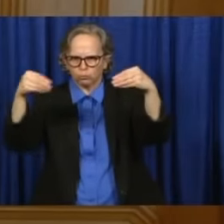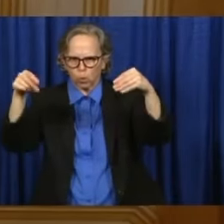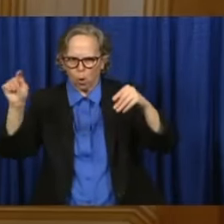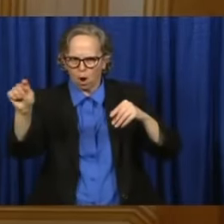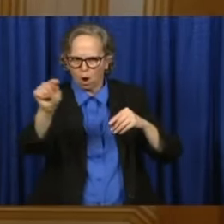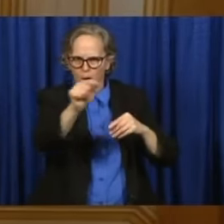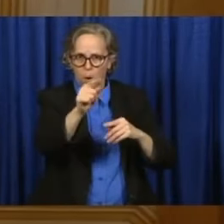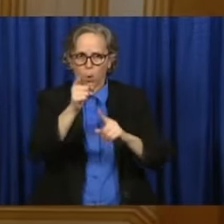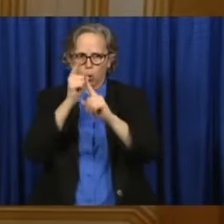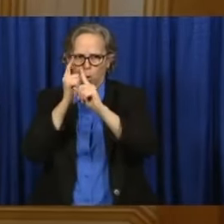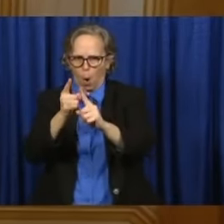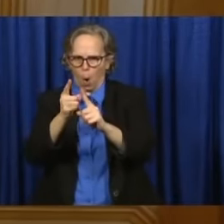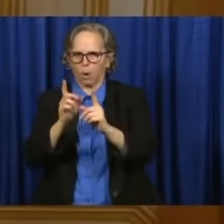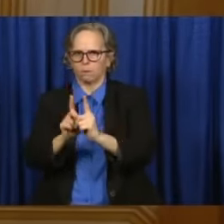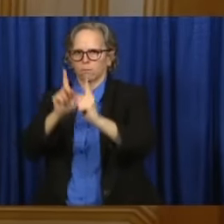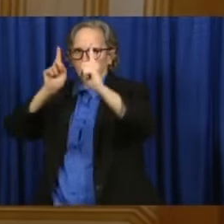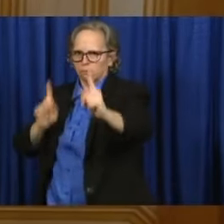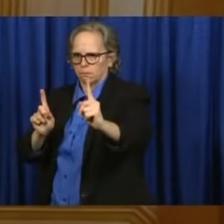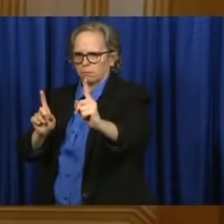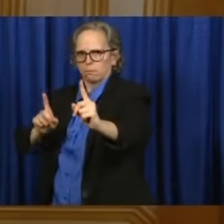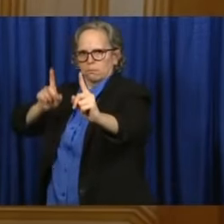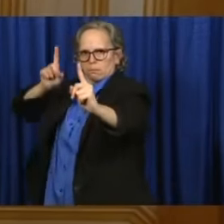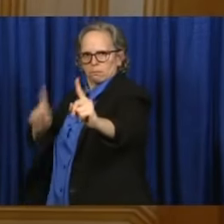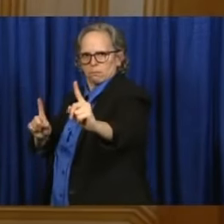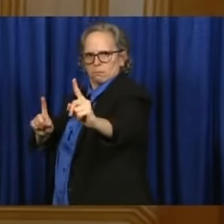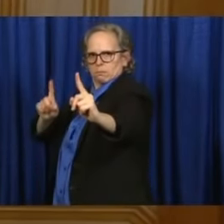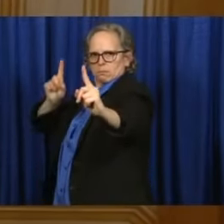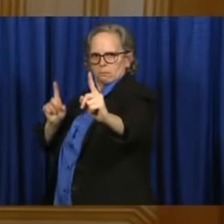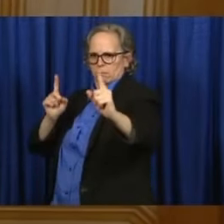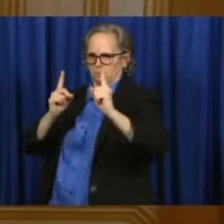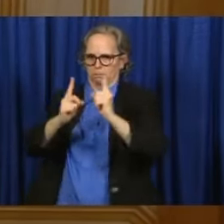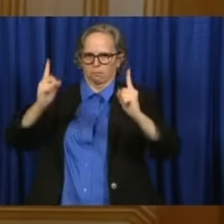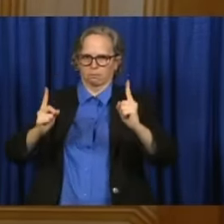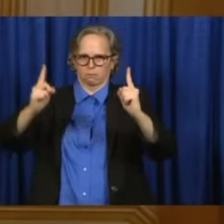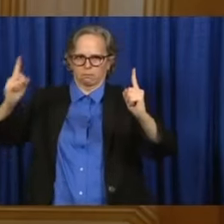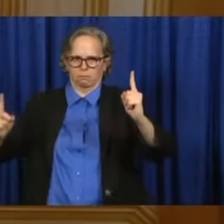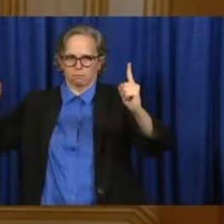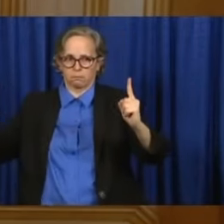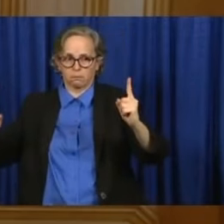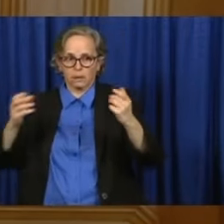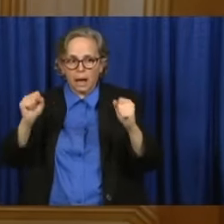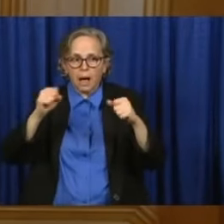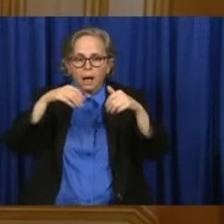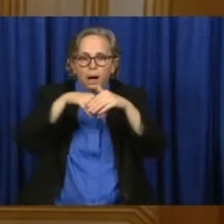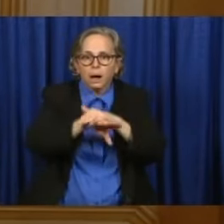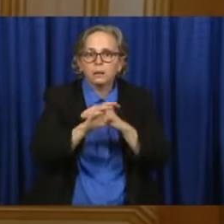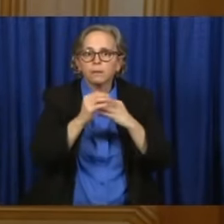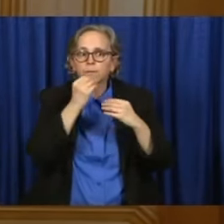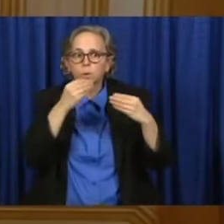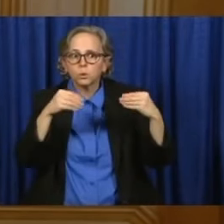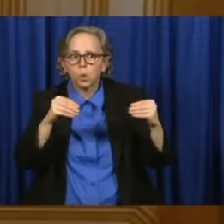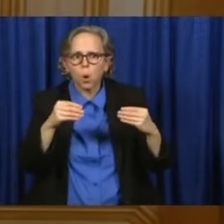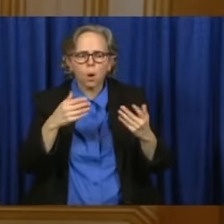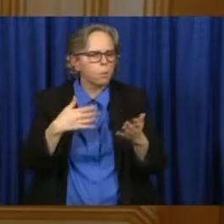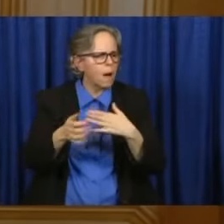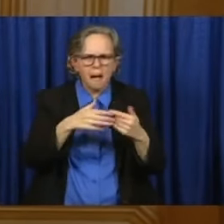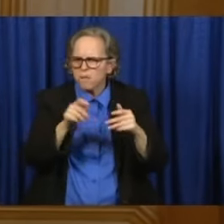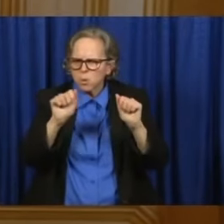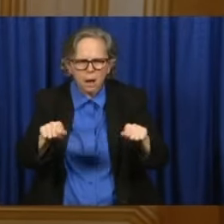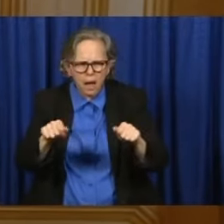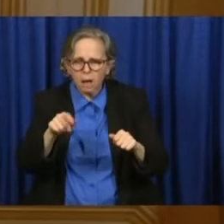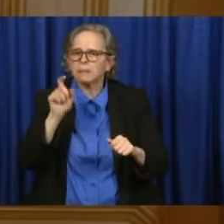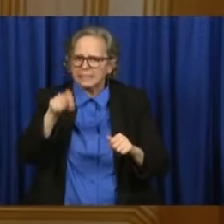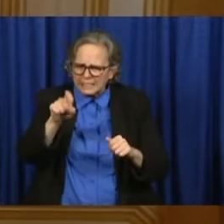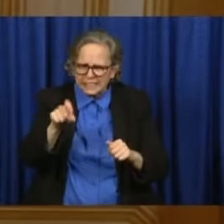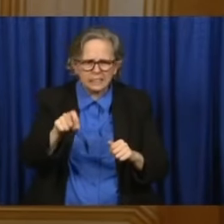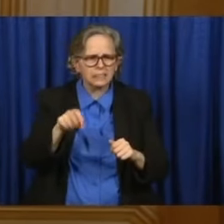Again, we want people to be able to buy their groceries. We want them to be able to go to the hardware and do these things.